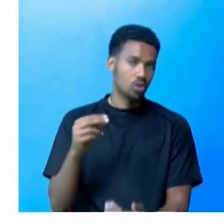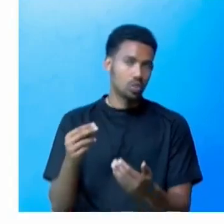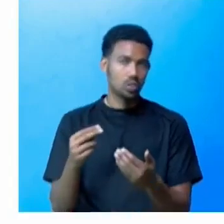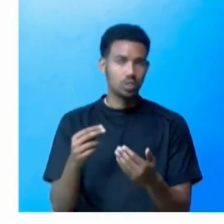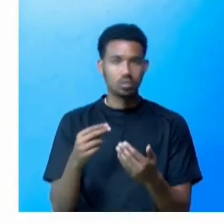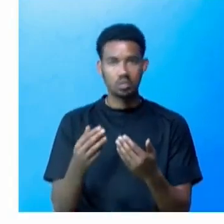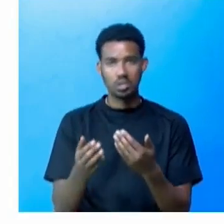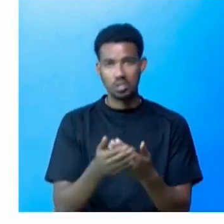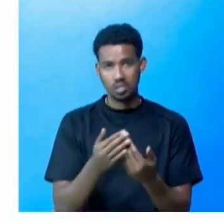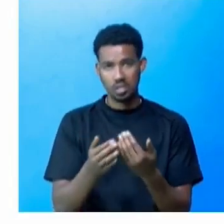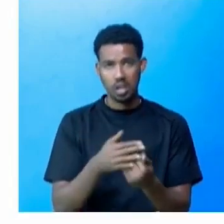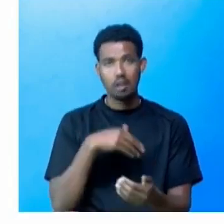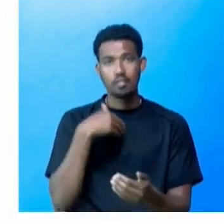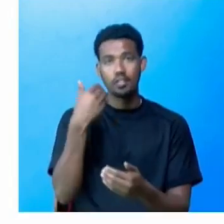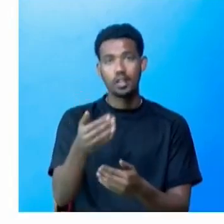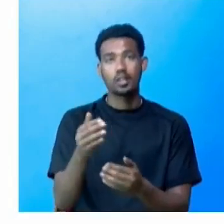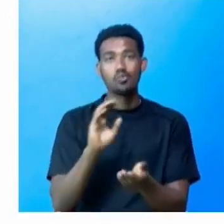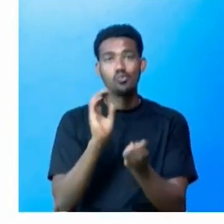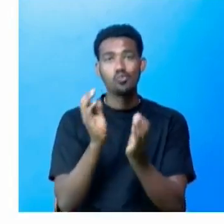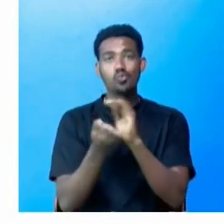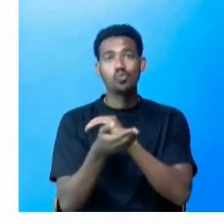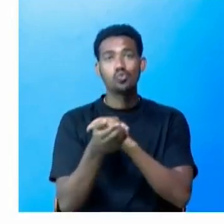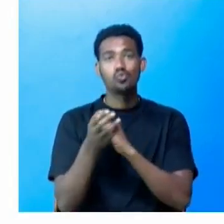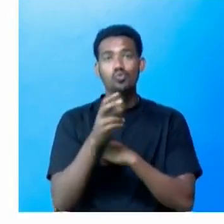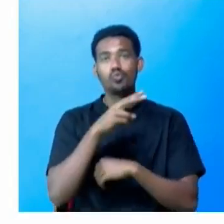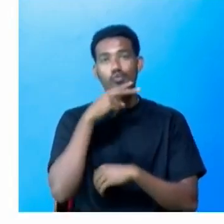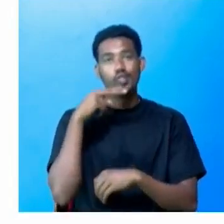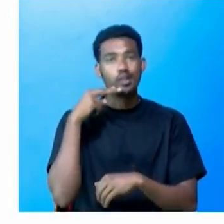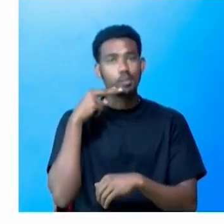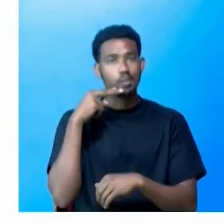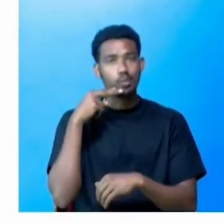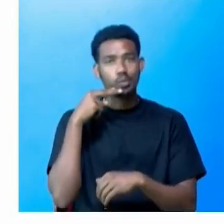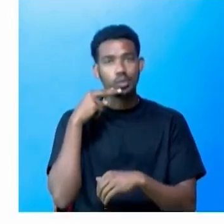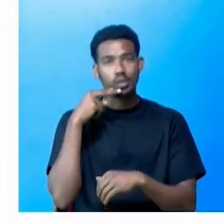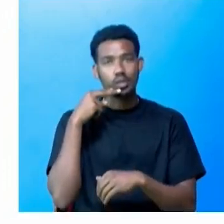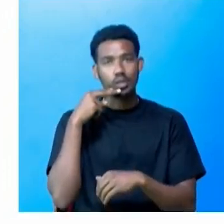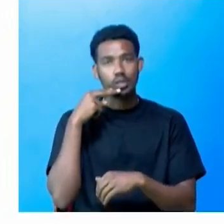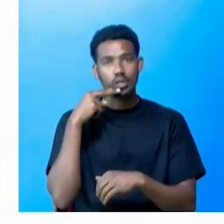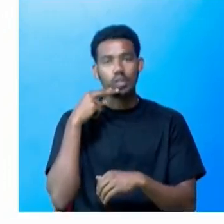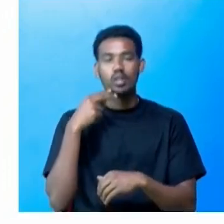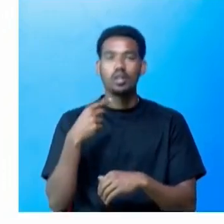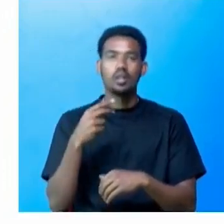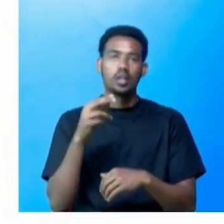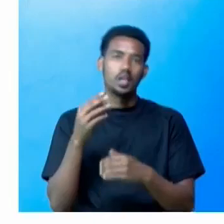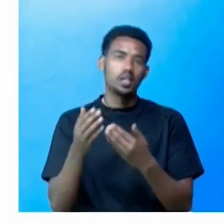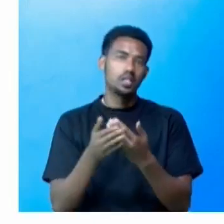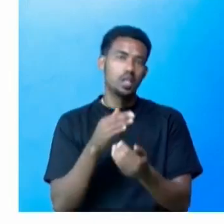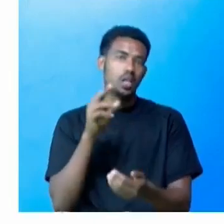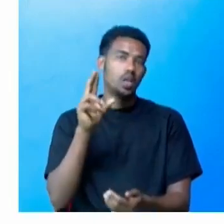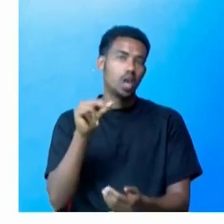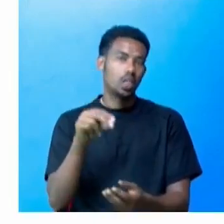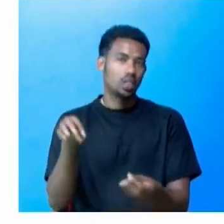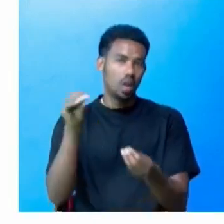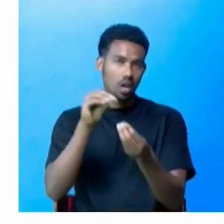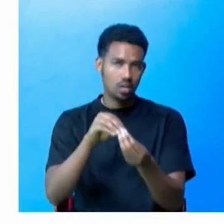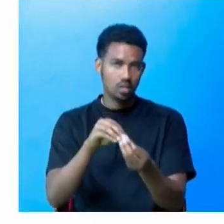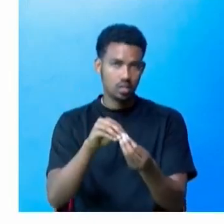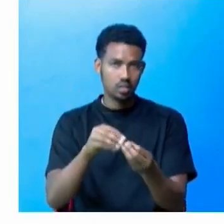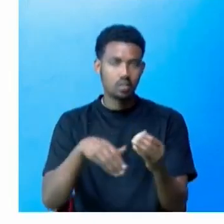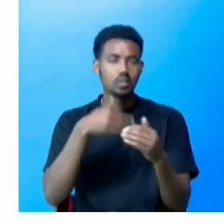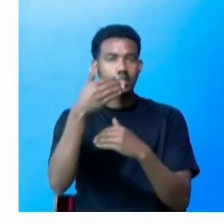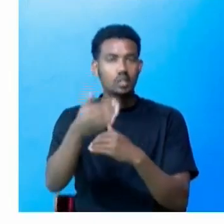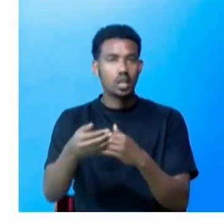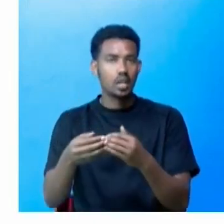feeling, we can use happy, sad. So, and we can add